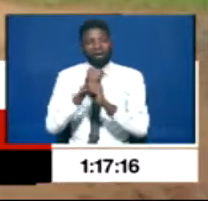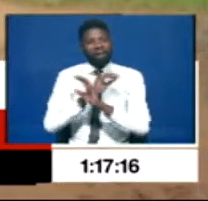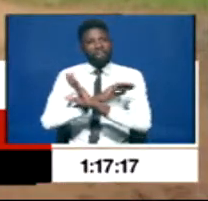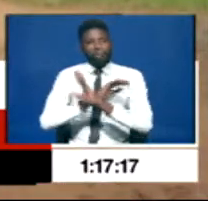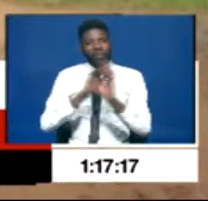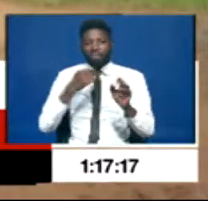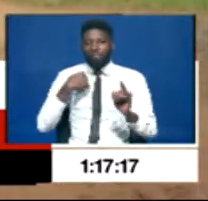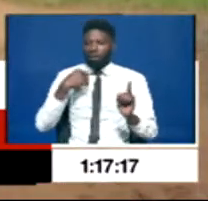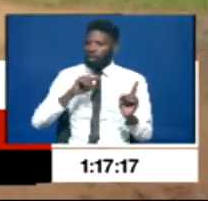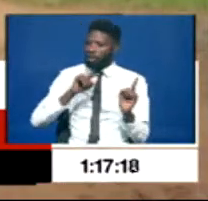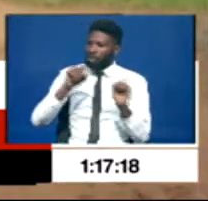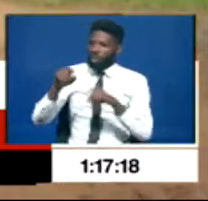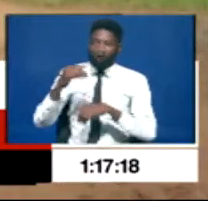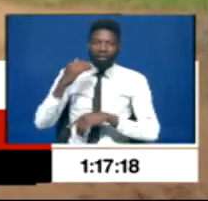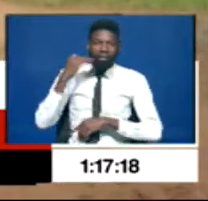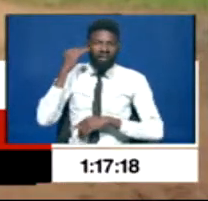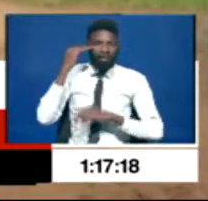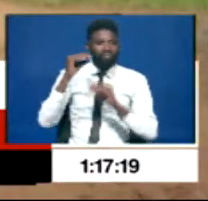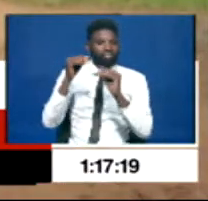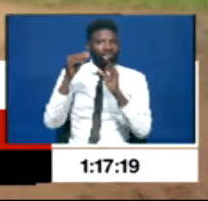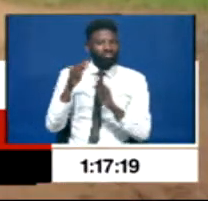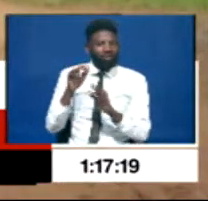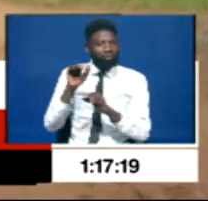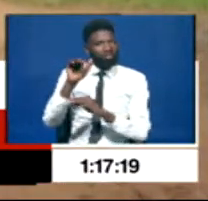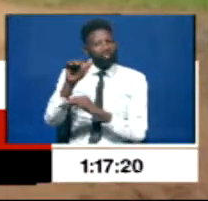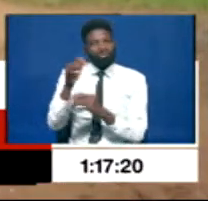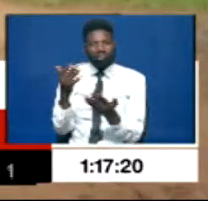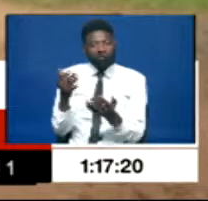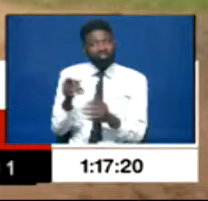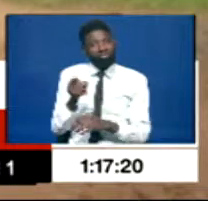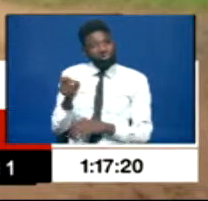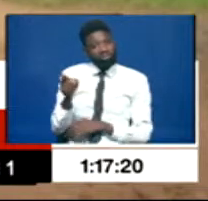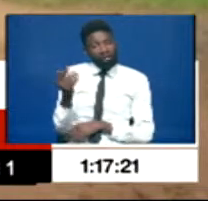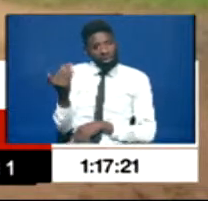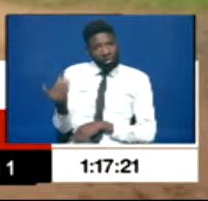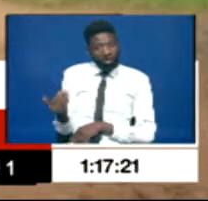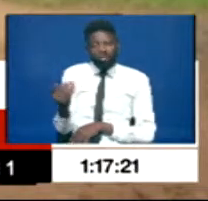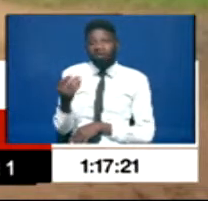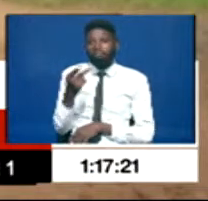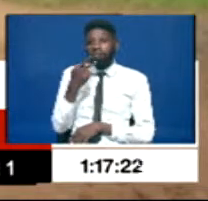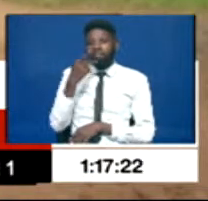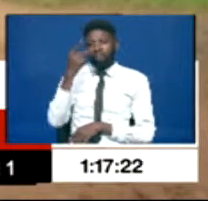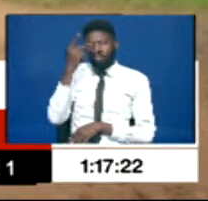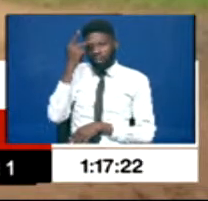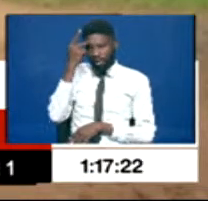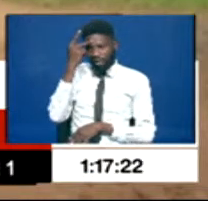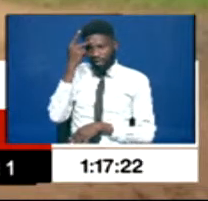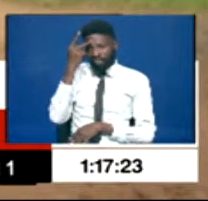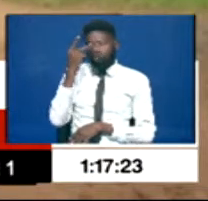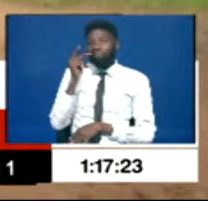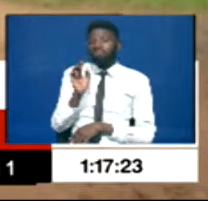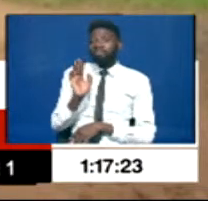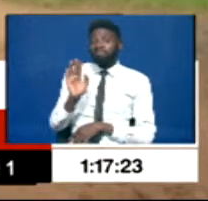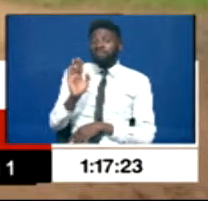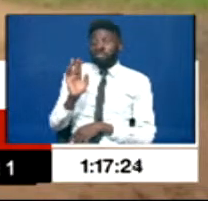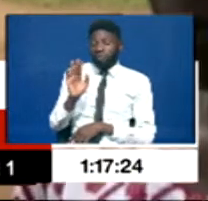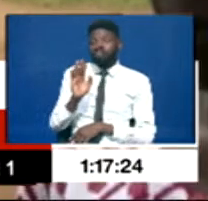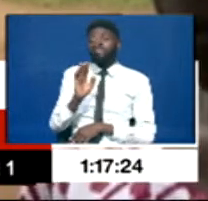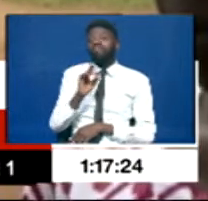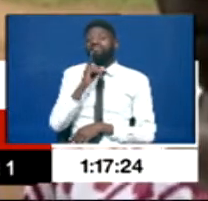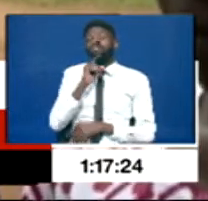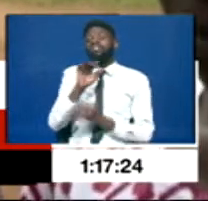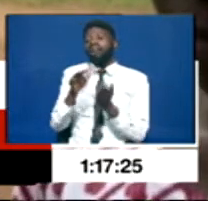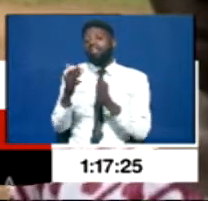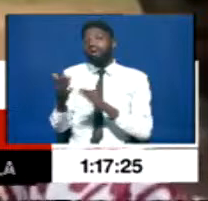mkuu, nikasema huyu mtoto, baba yake alikufa na mama yake naye ni mlemavu. Irene